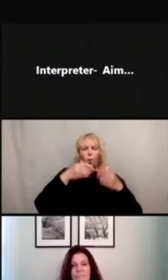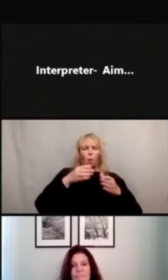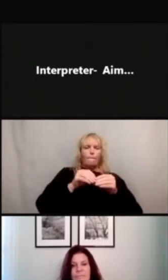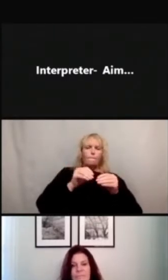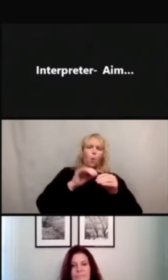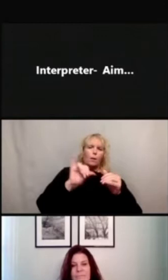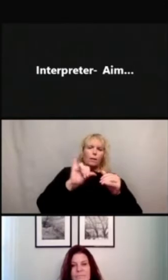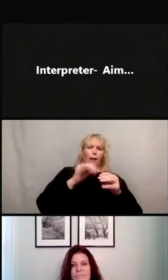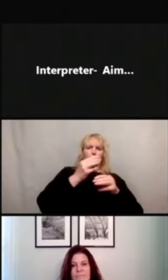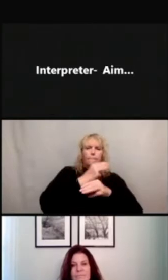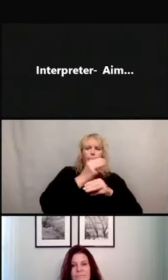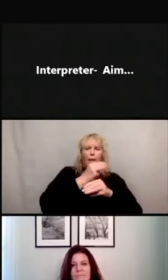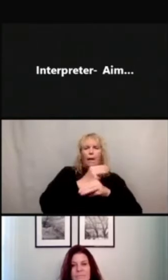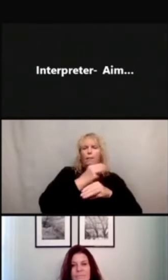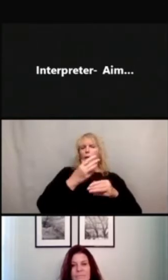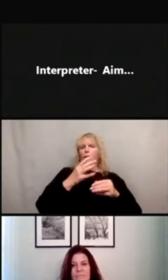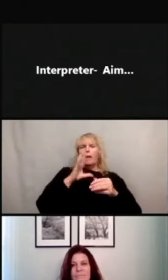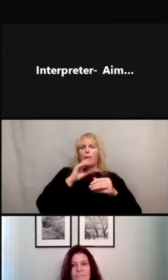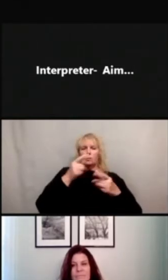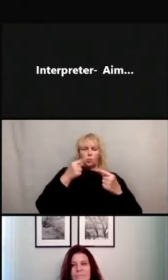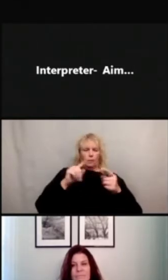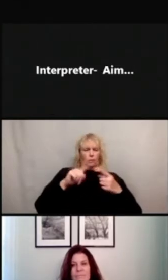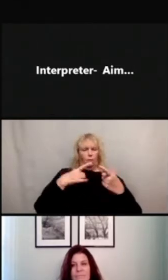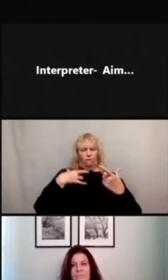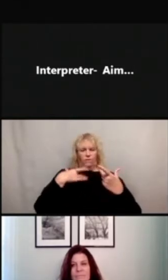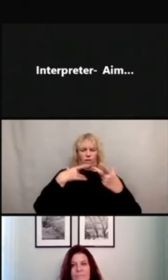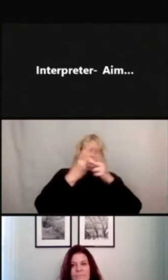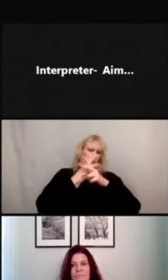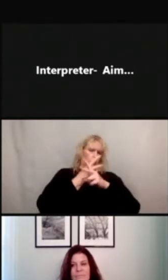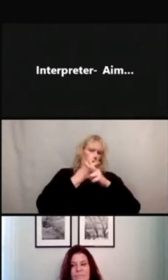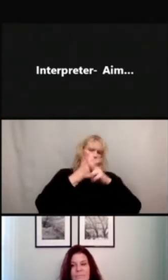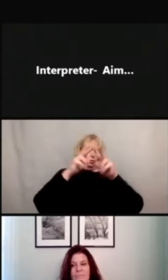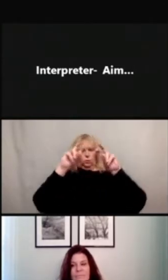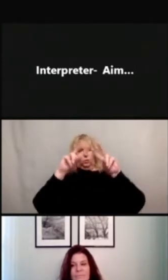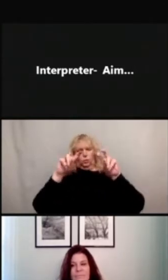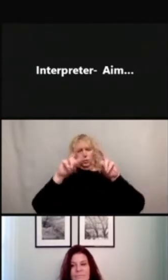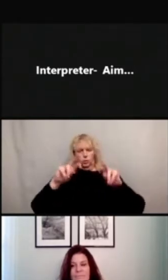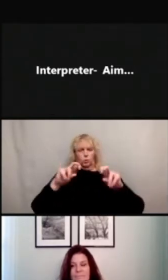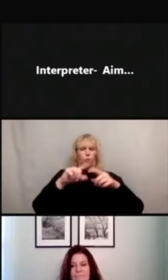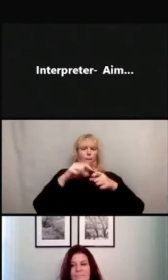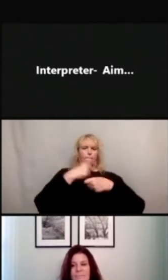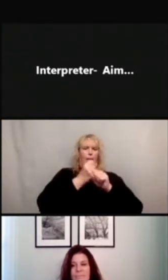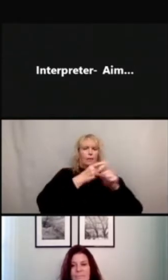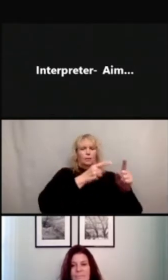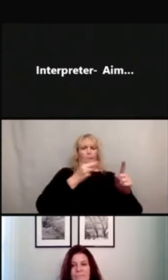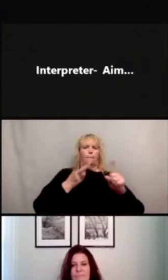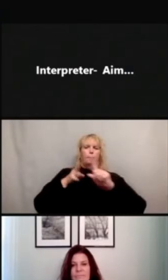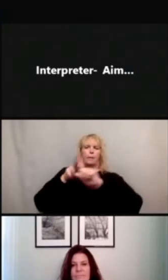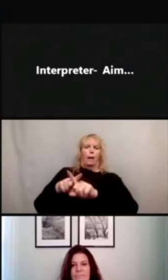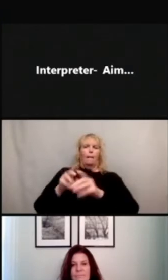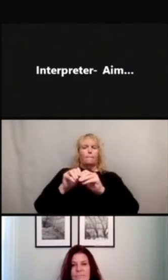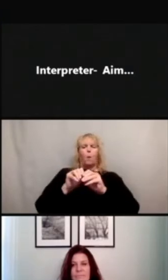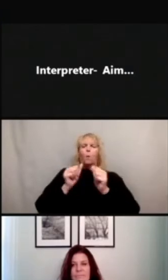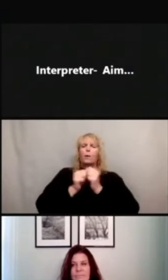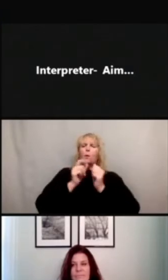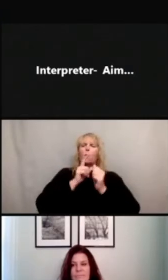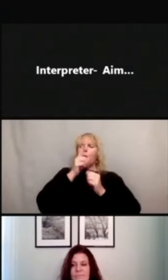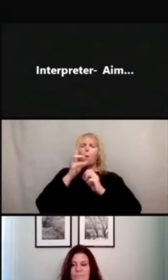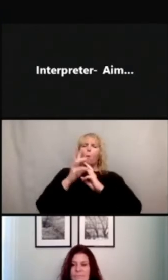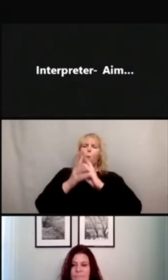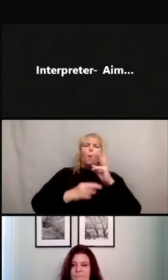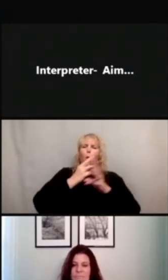applying equations in different types of real world situations. We add to